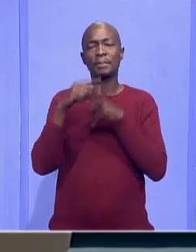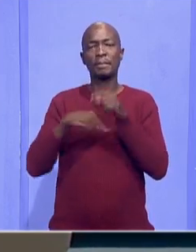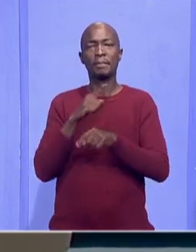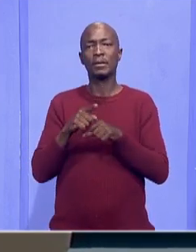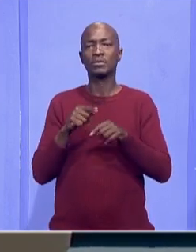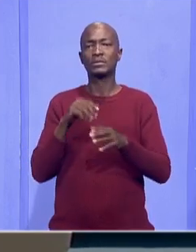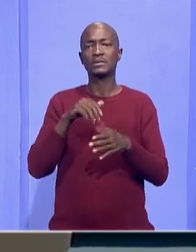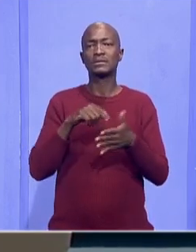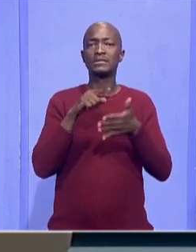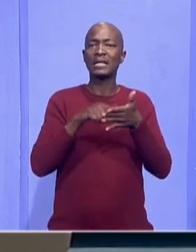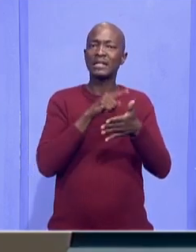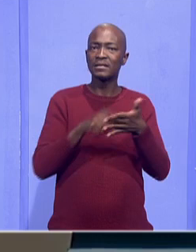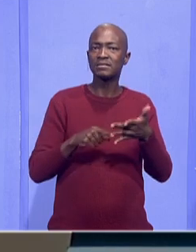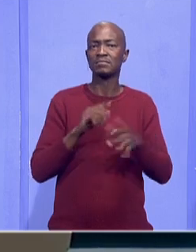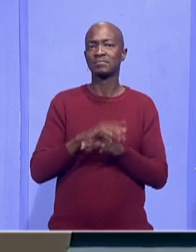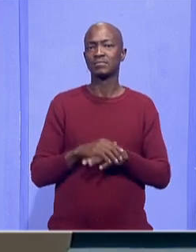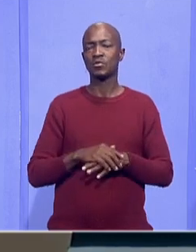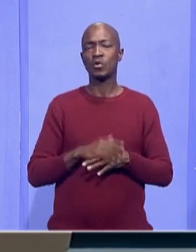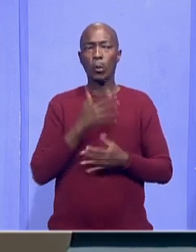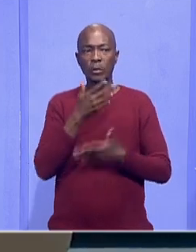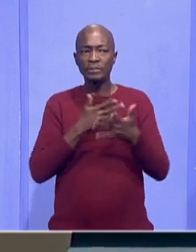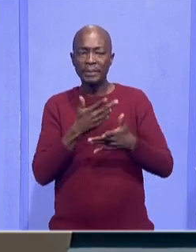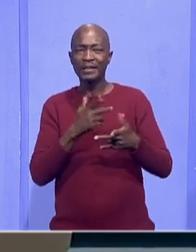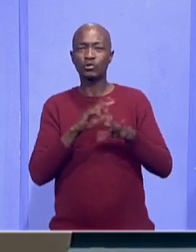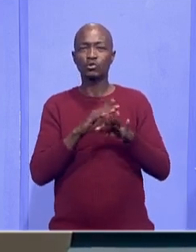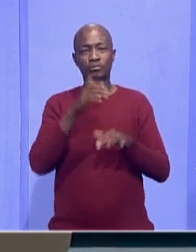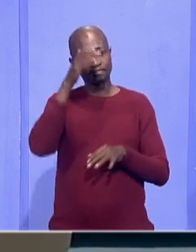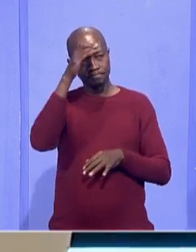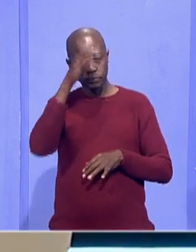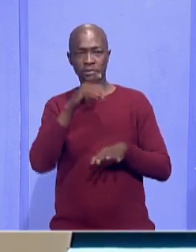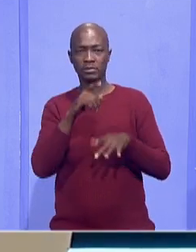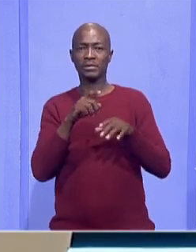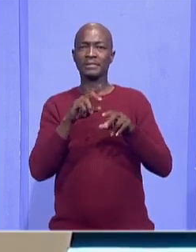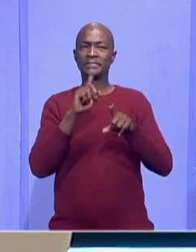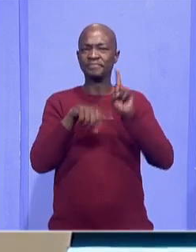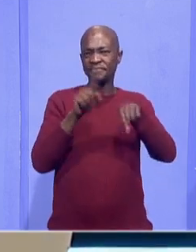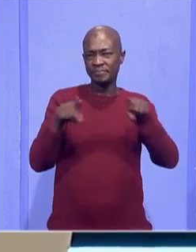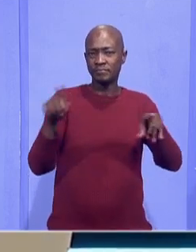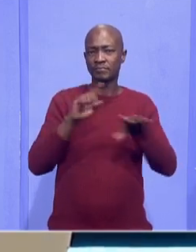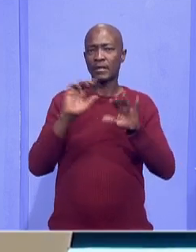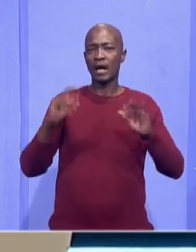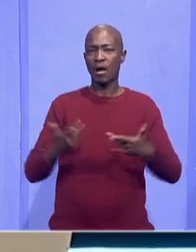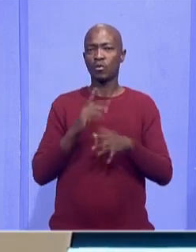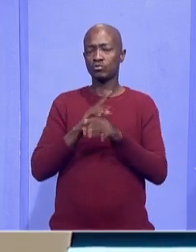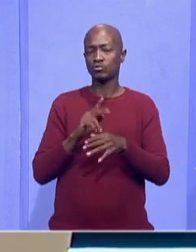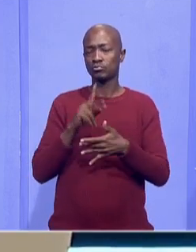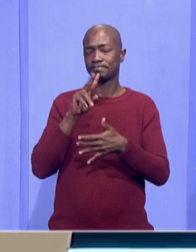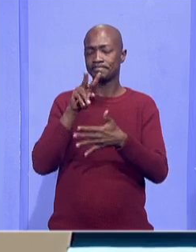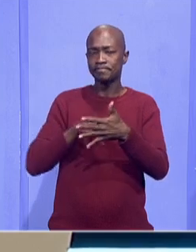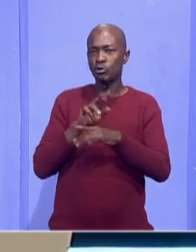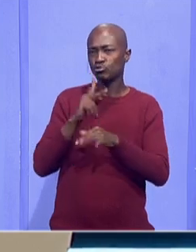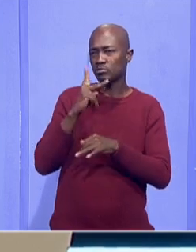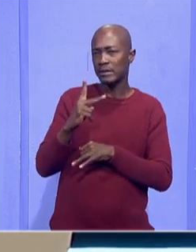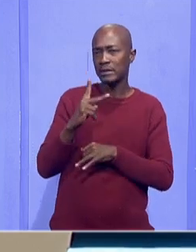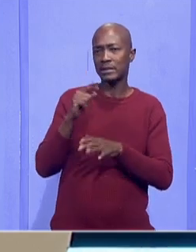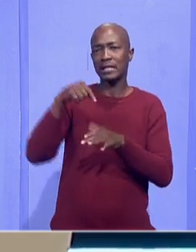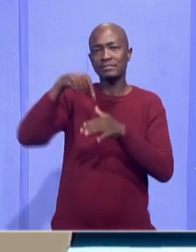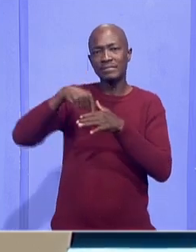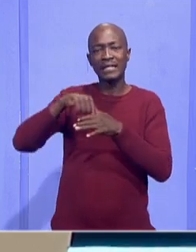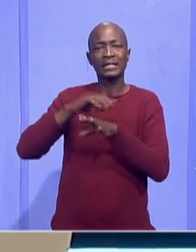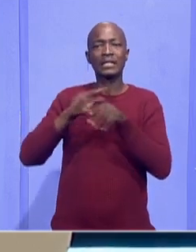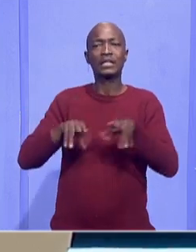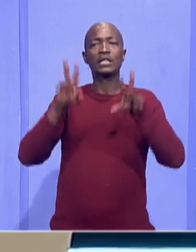speak to various experts on just how to read, in some of the issues that we are seeing